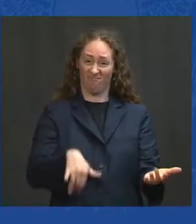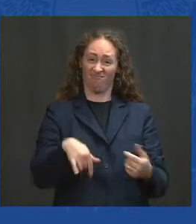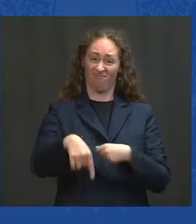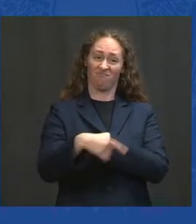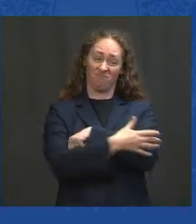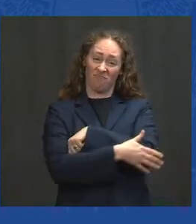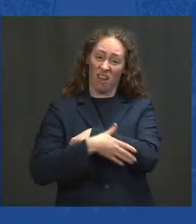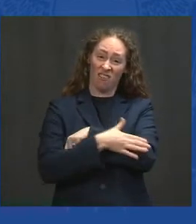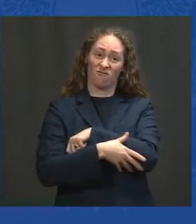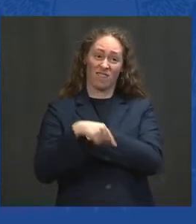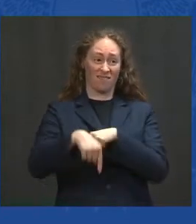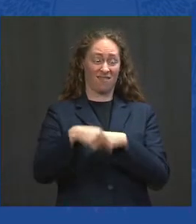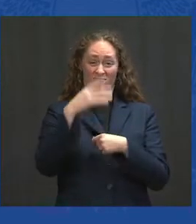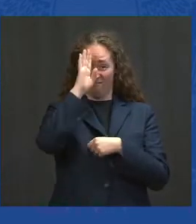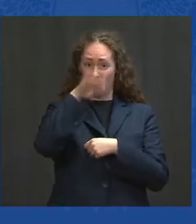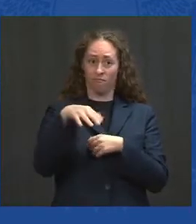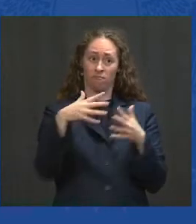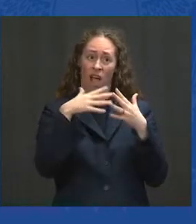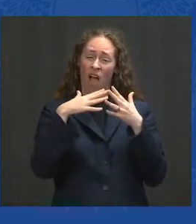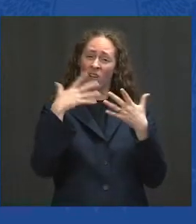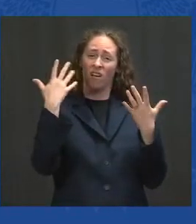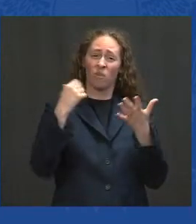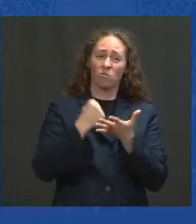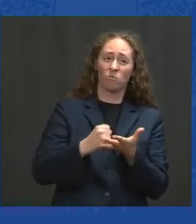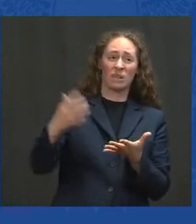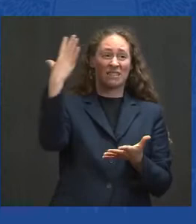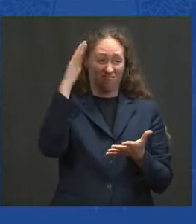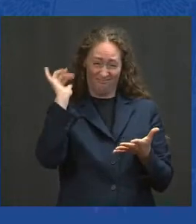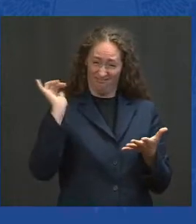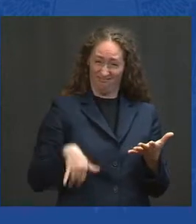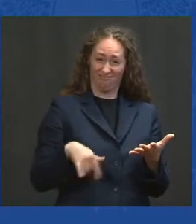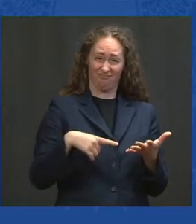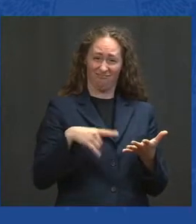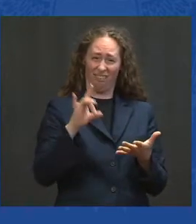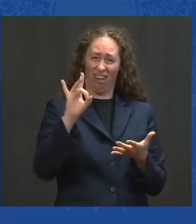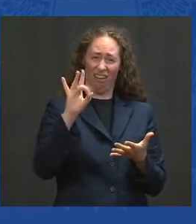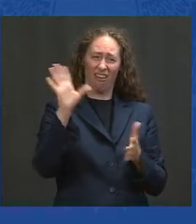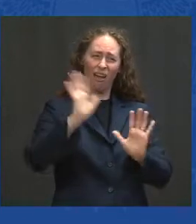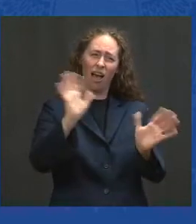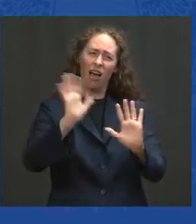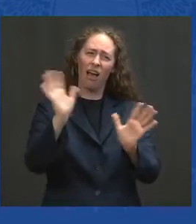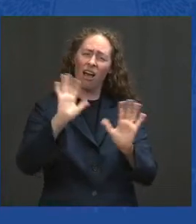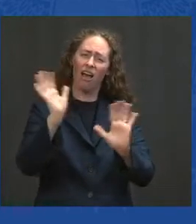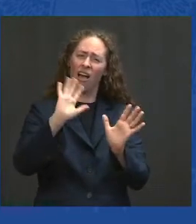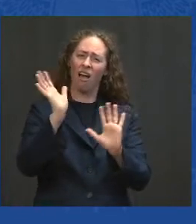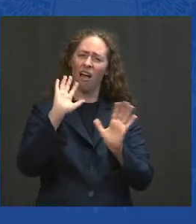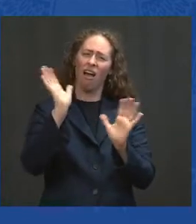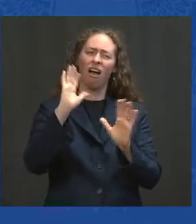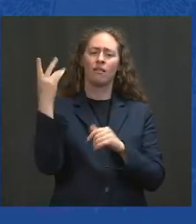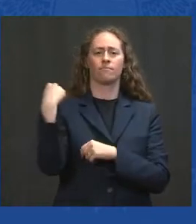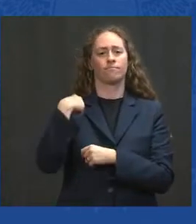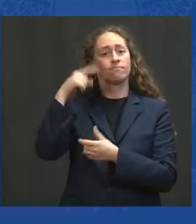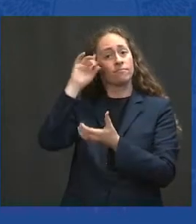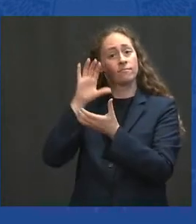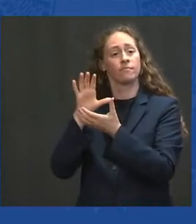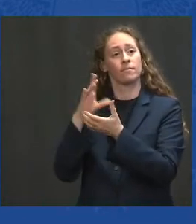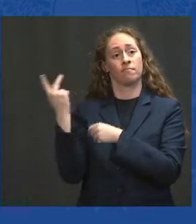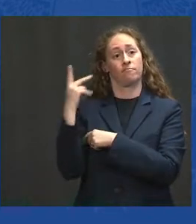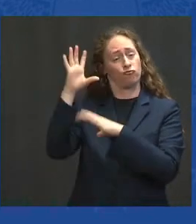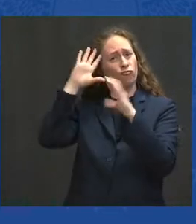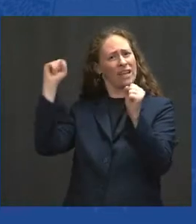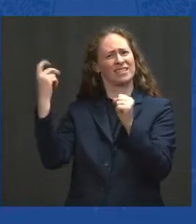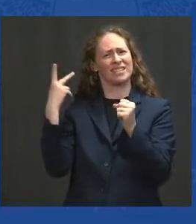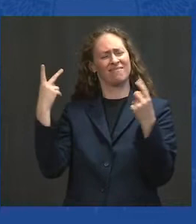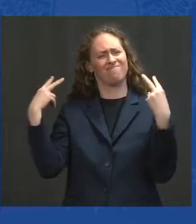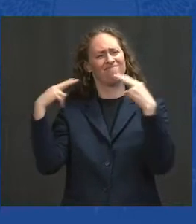And the president and I, well, we both believe that. So when we took office, we set out to provide American families with